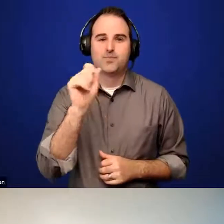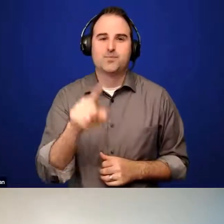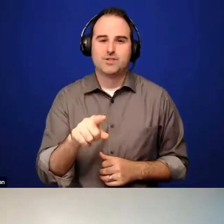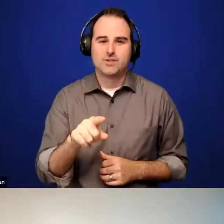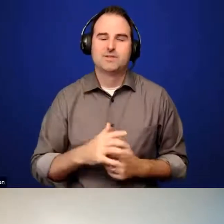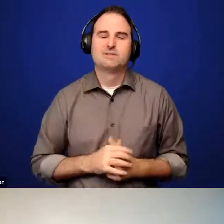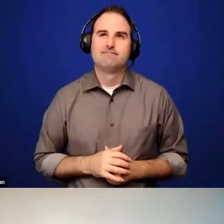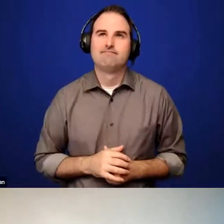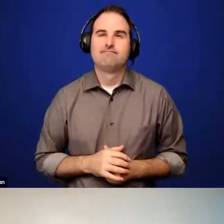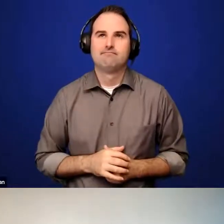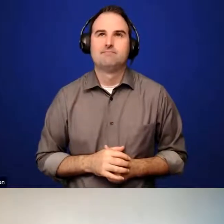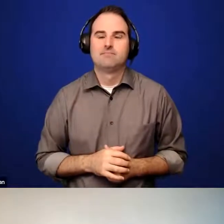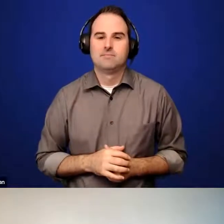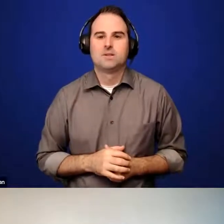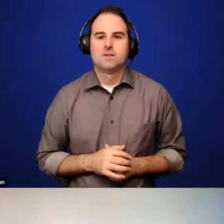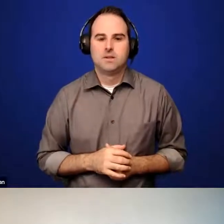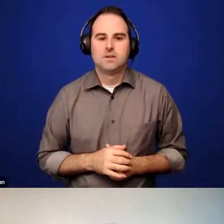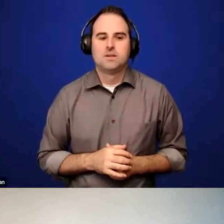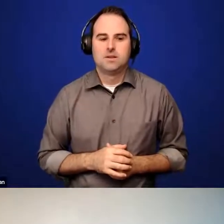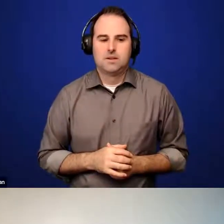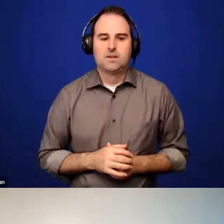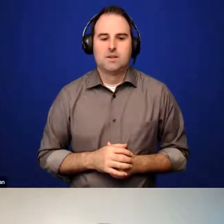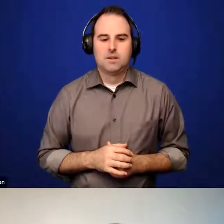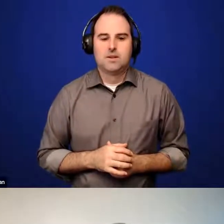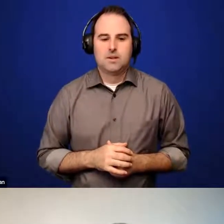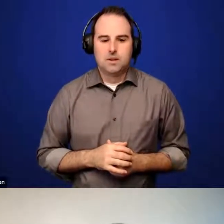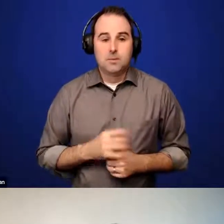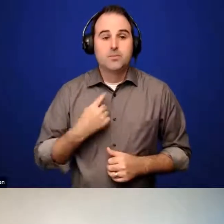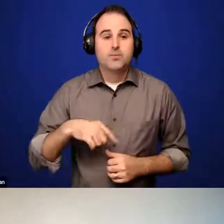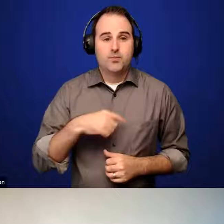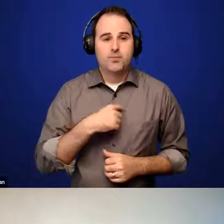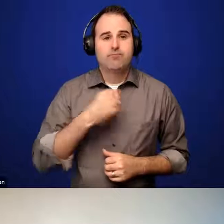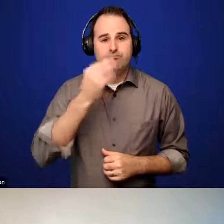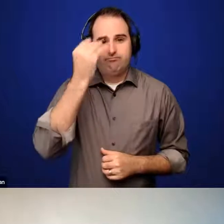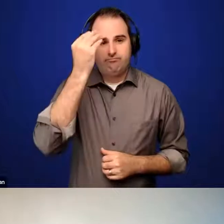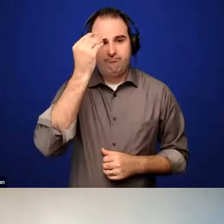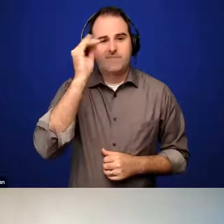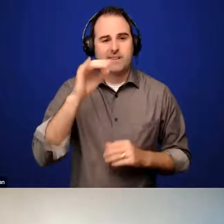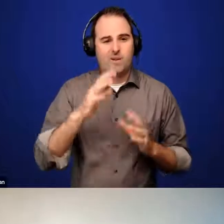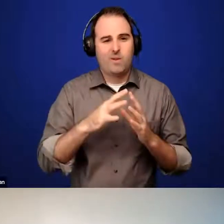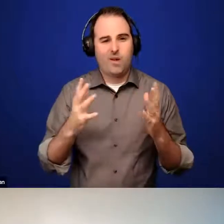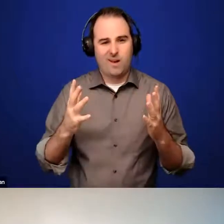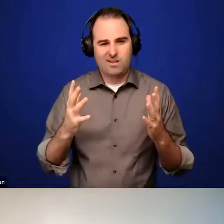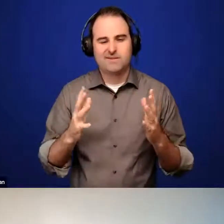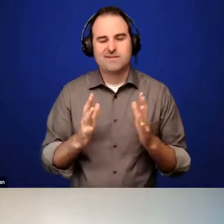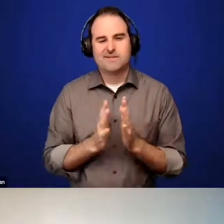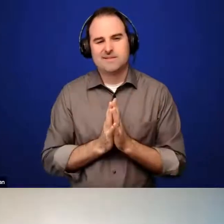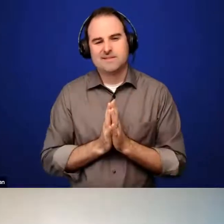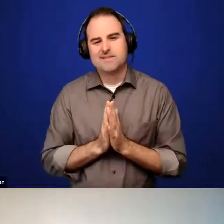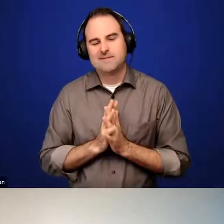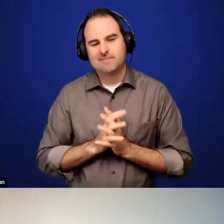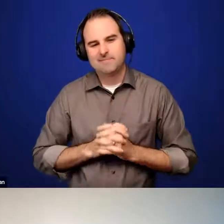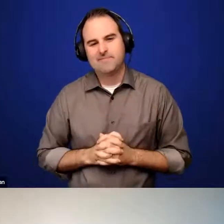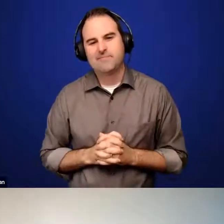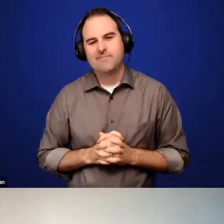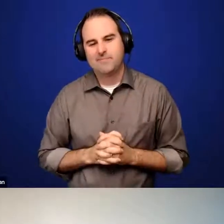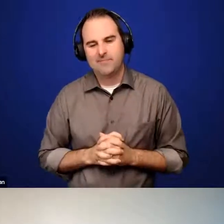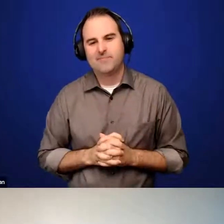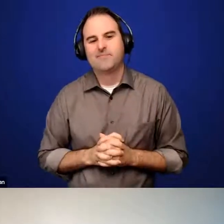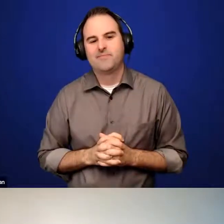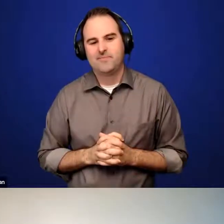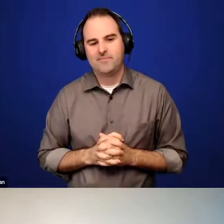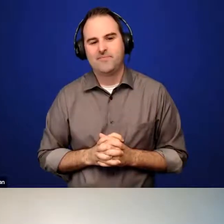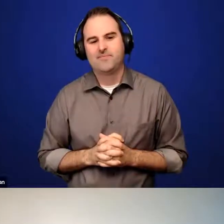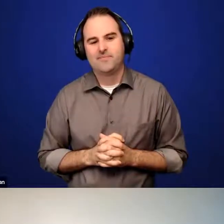Brittany. We've thought about this quite a lot also before that webinar. I think there's quite a crucial difference for